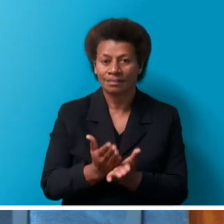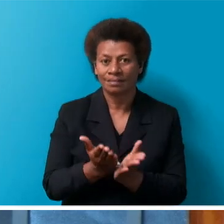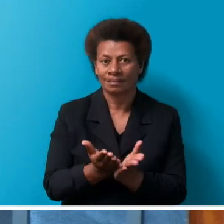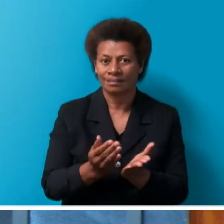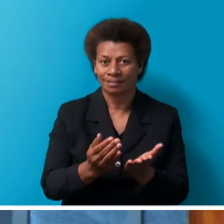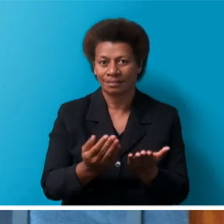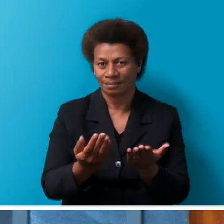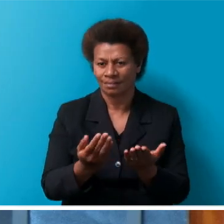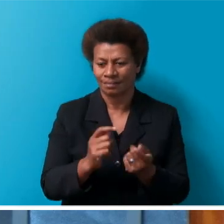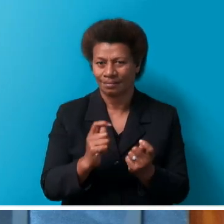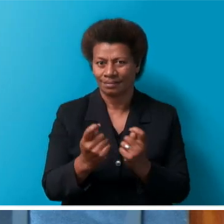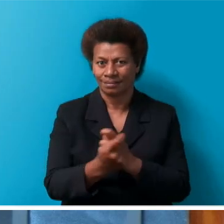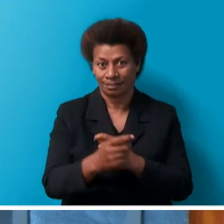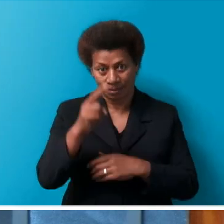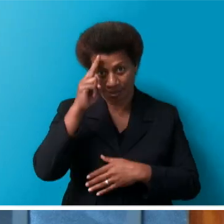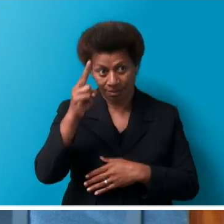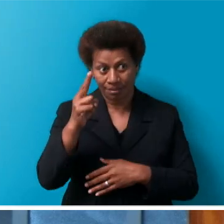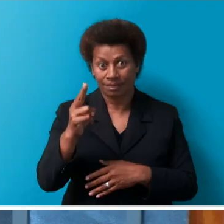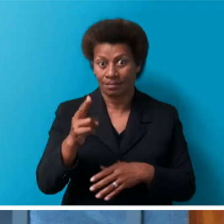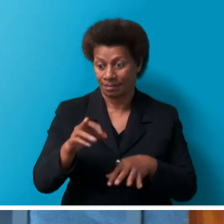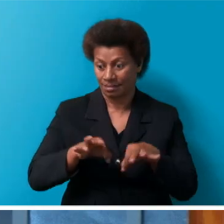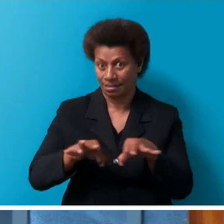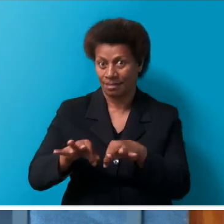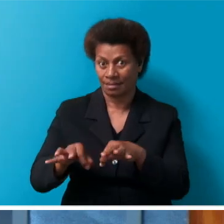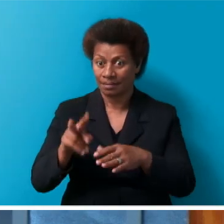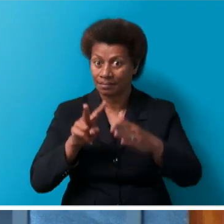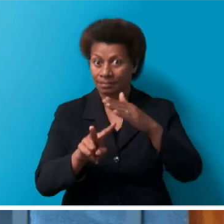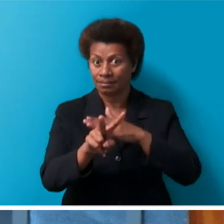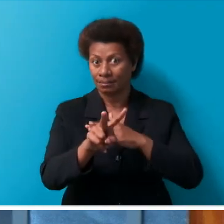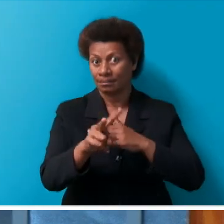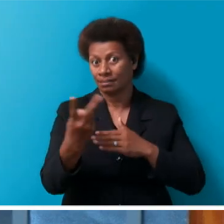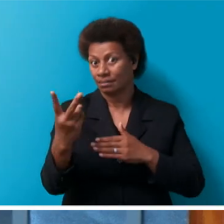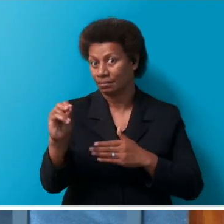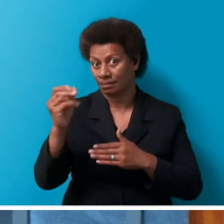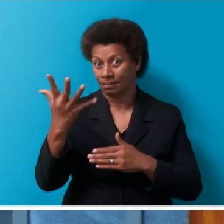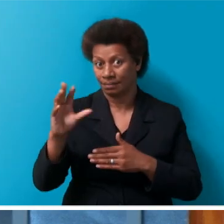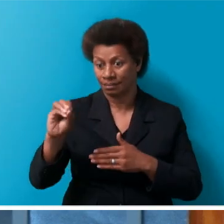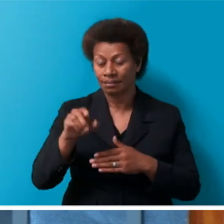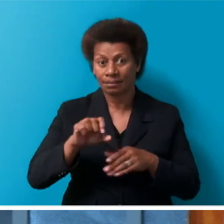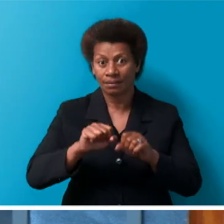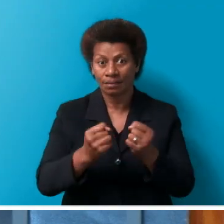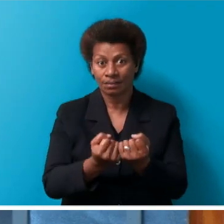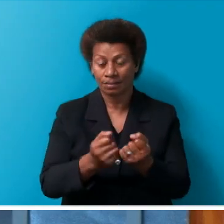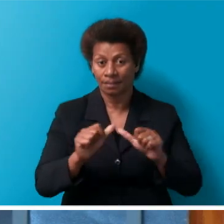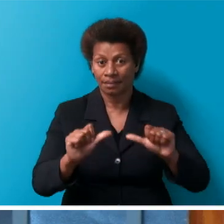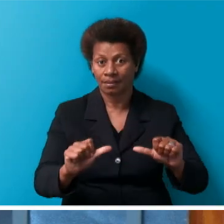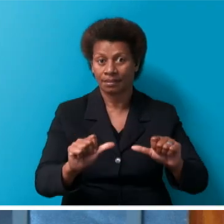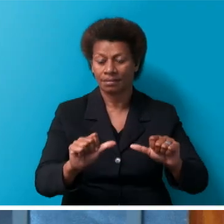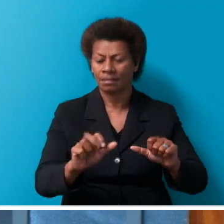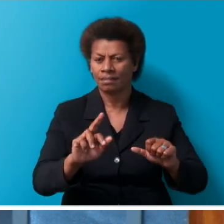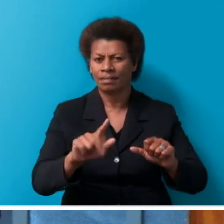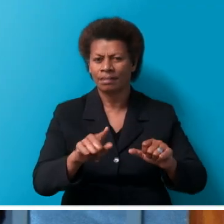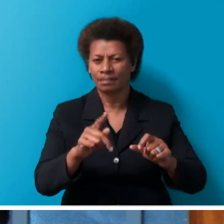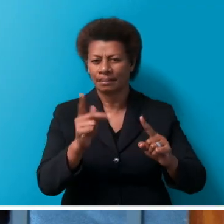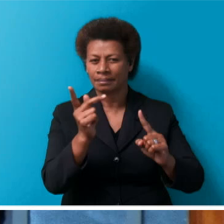The National Development Plan, complemented by Vision 2050, places emphasis on social protection as a key component of its